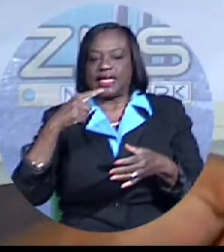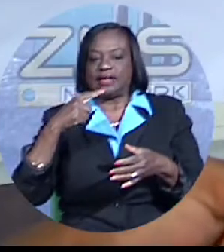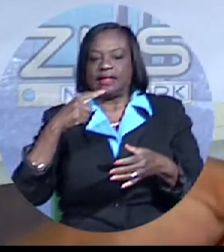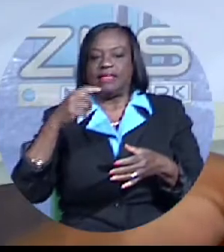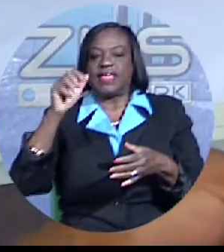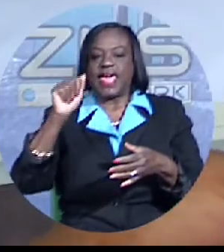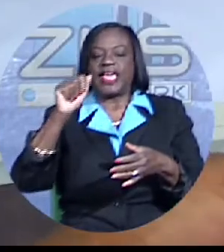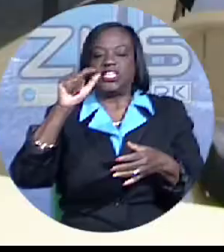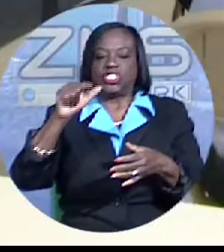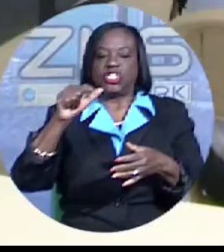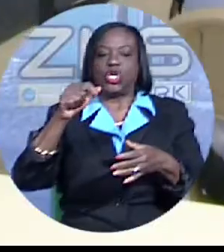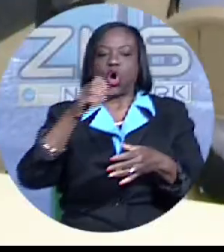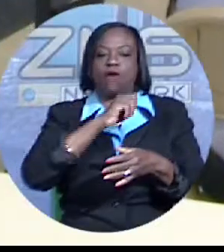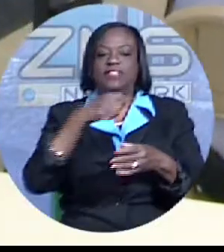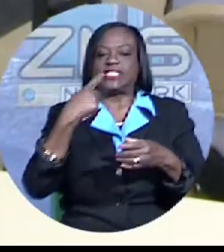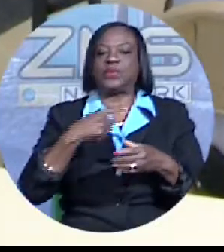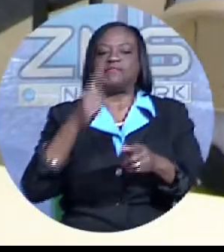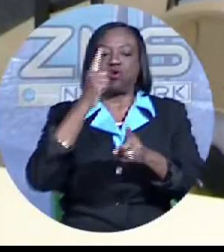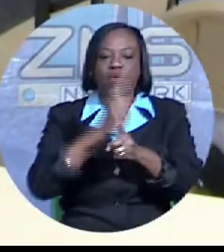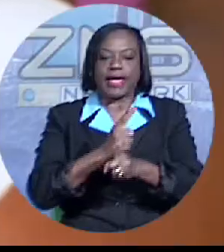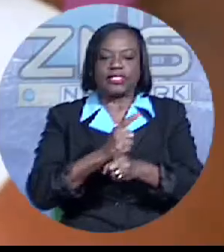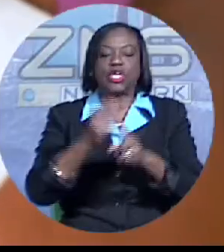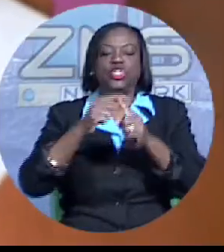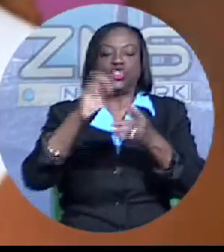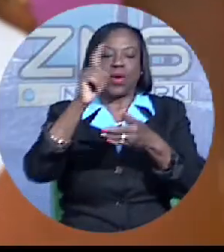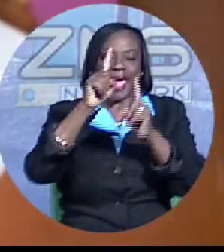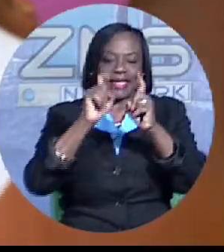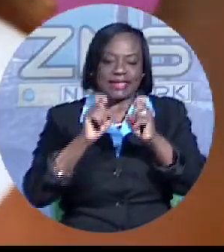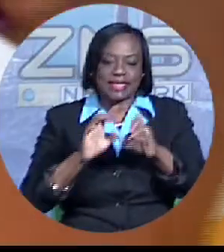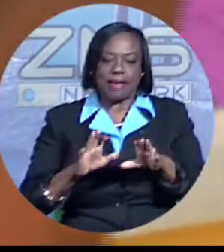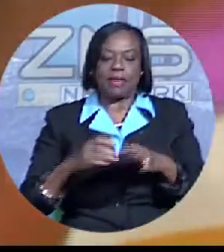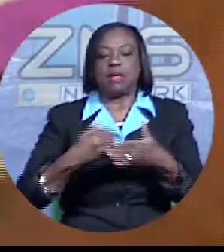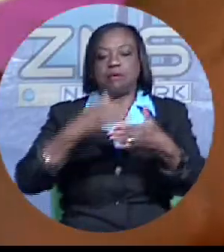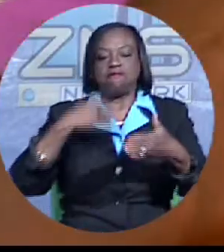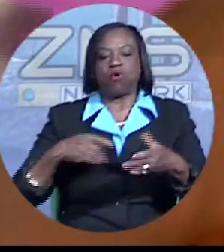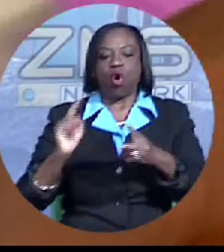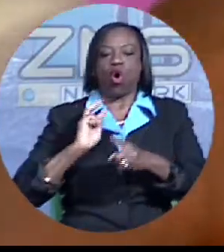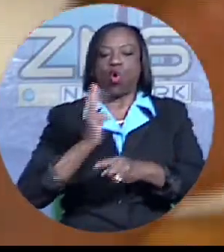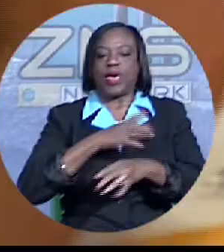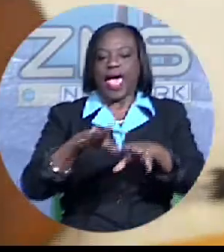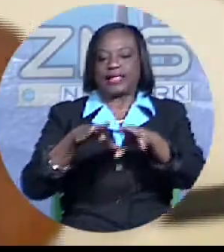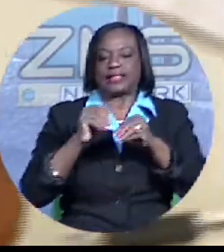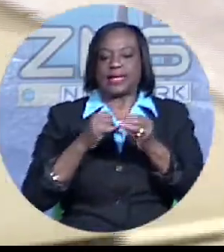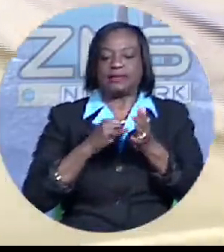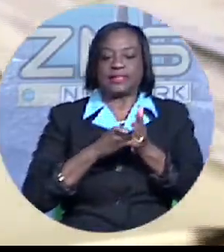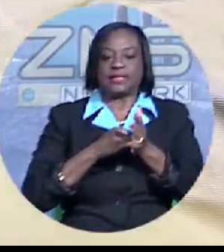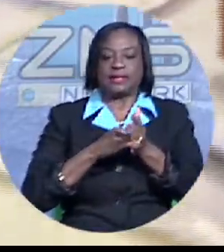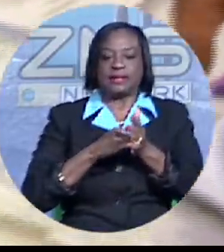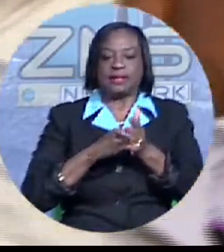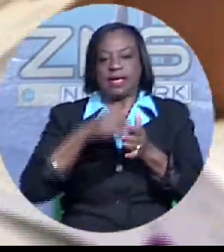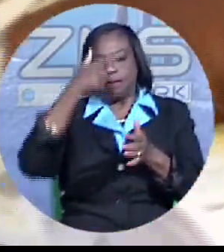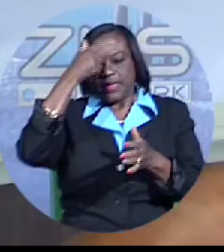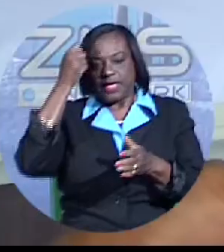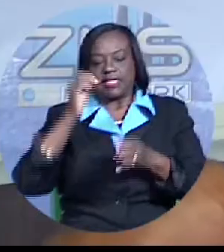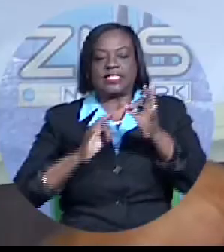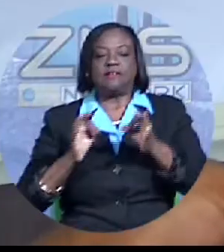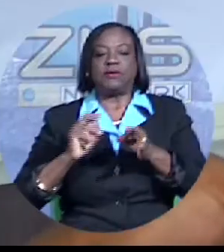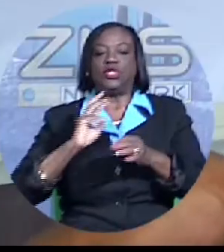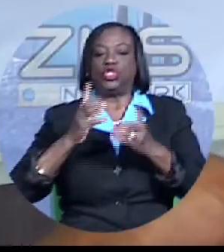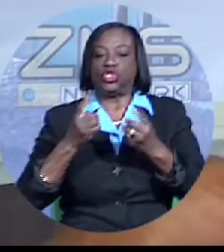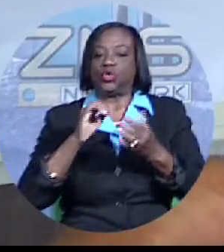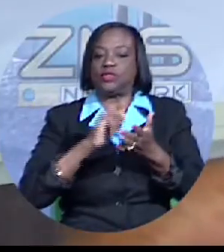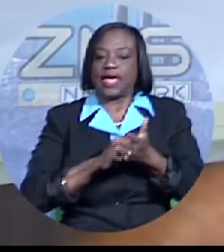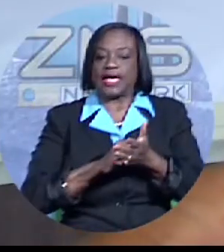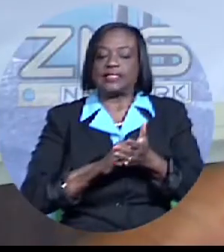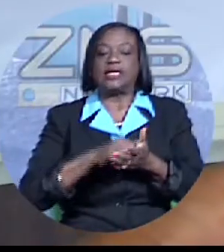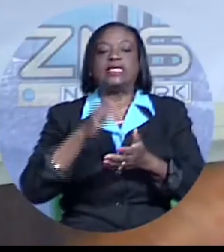right to examine before we accept any 2012 card, because we know if you do that, some people will fall into the tracks before may